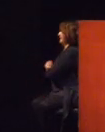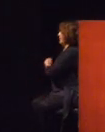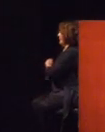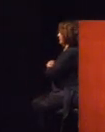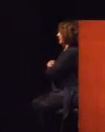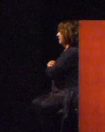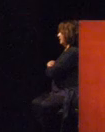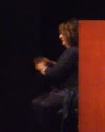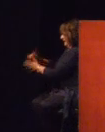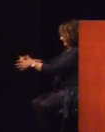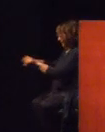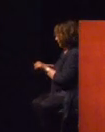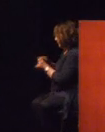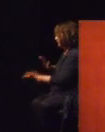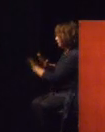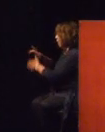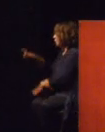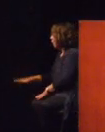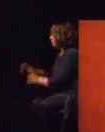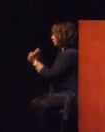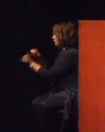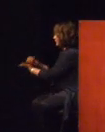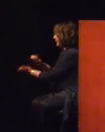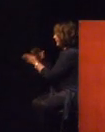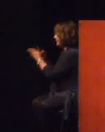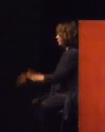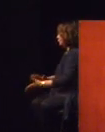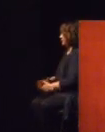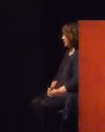supplemental, which is the area that addresses low socioeconomic students.